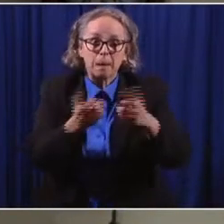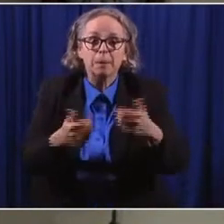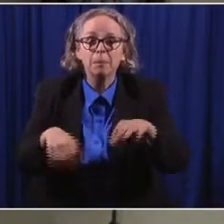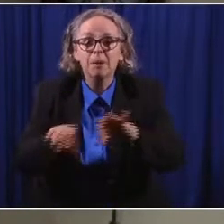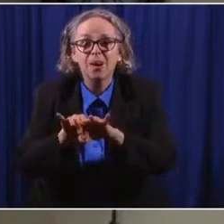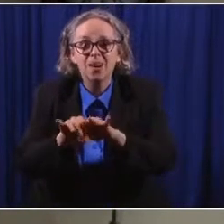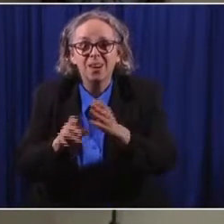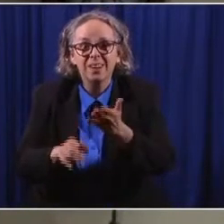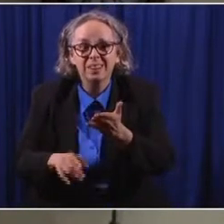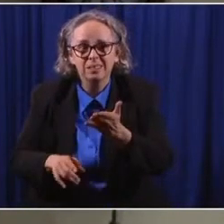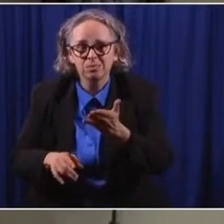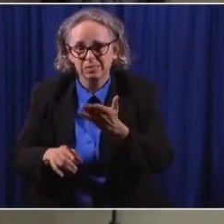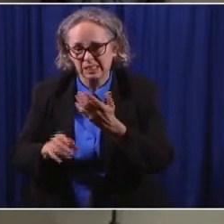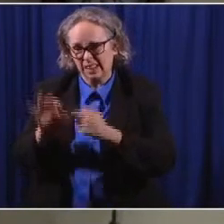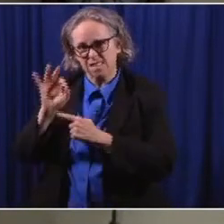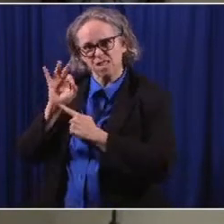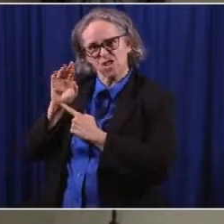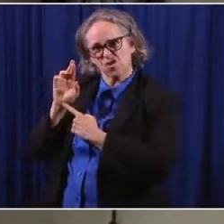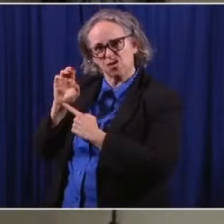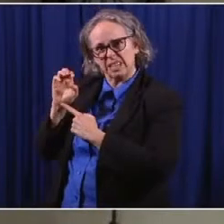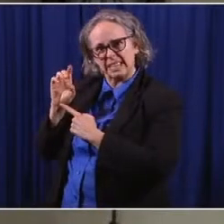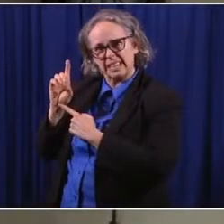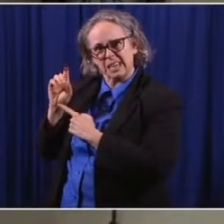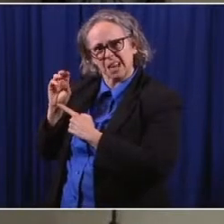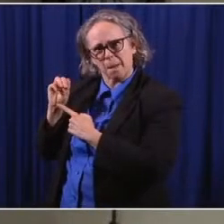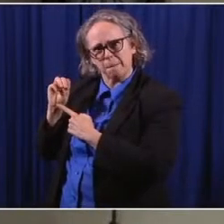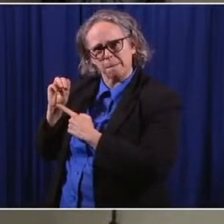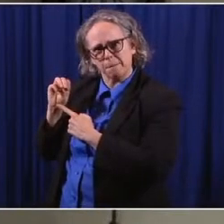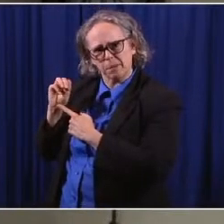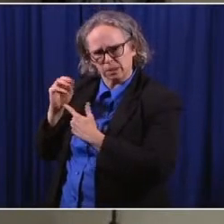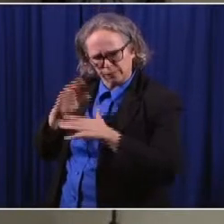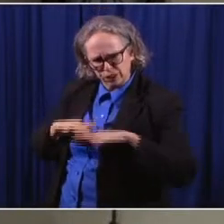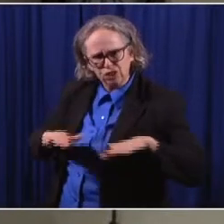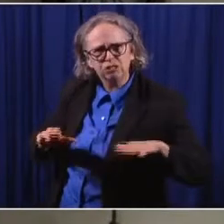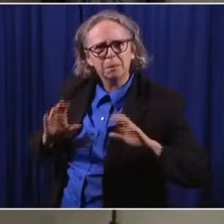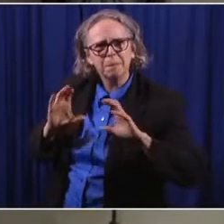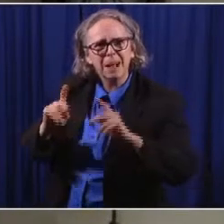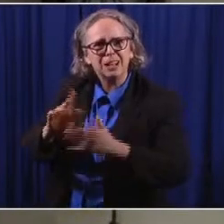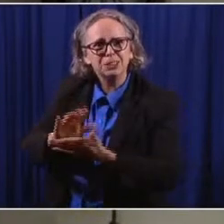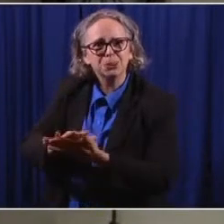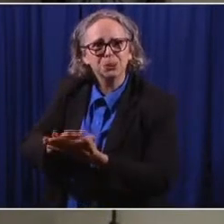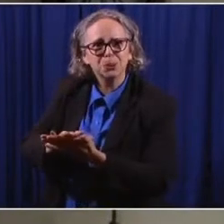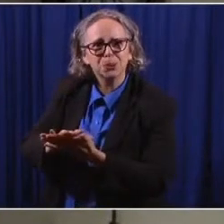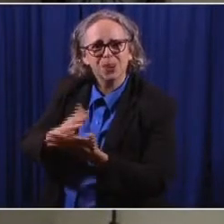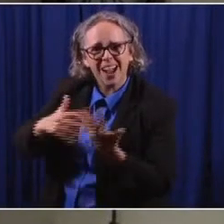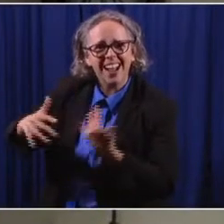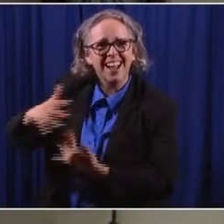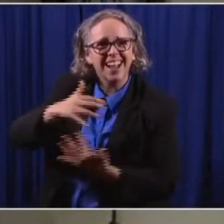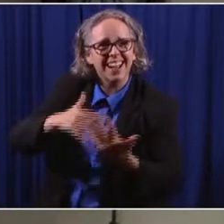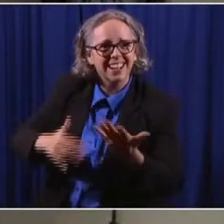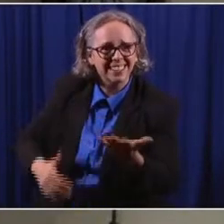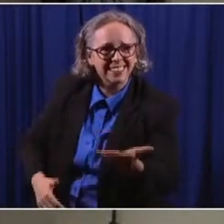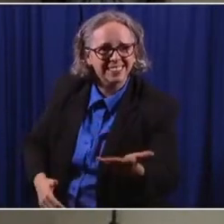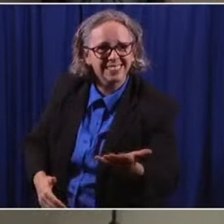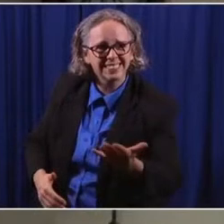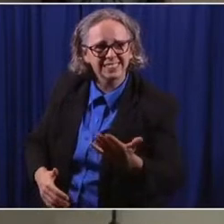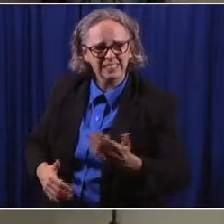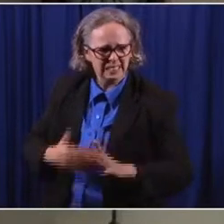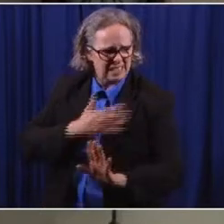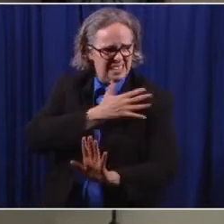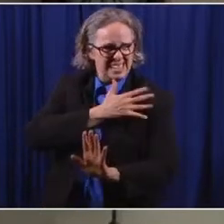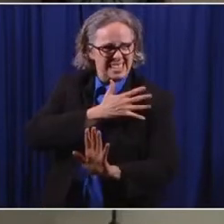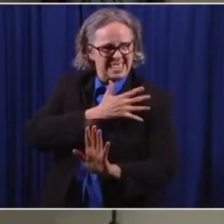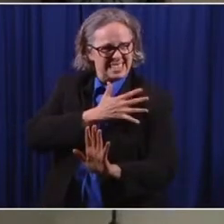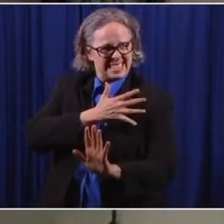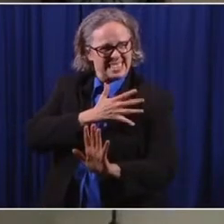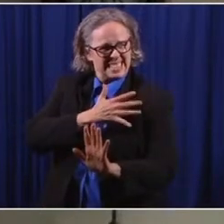freedom so that our kids can go to school. so our kids can go to school. So we